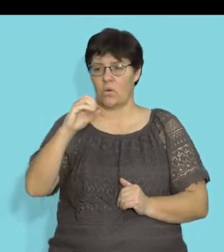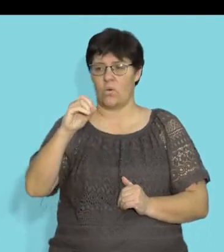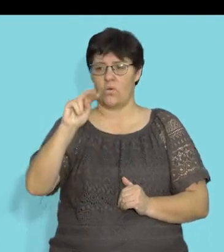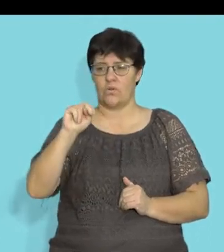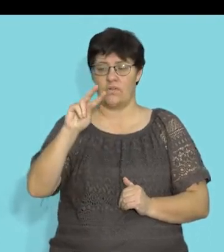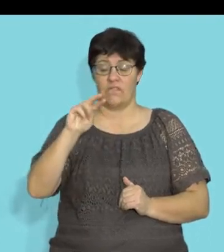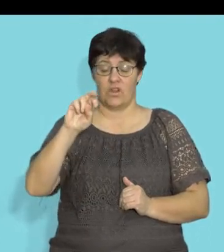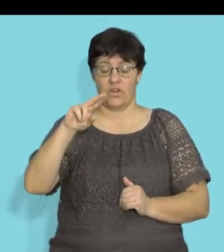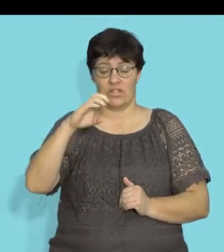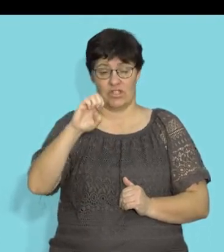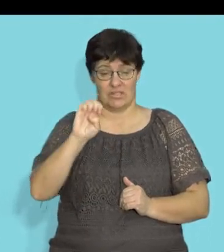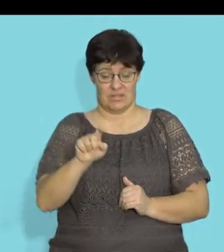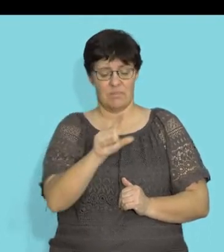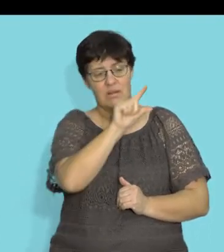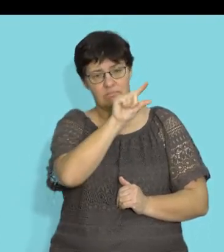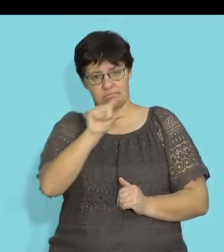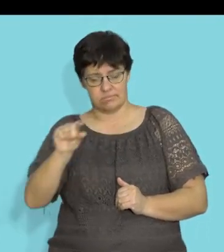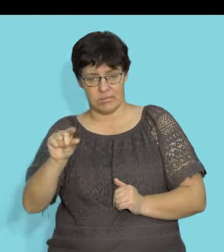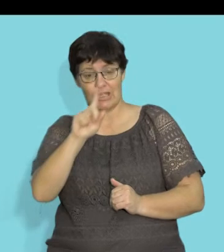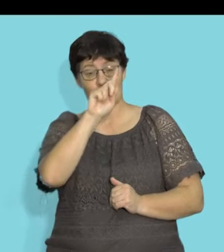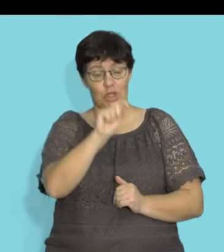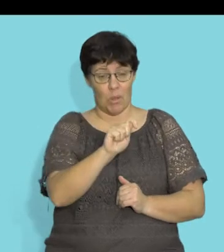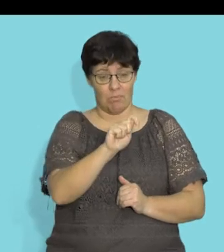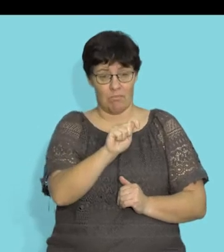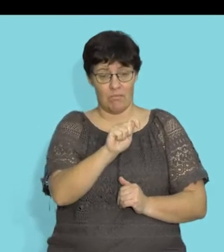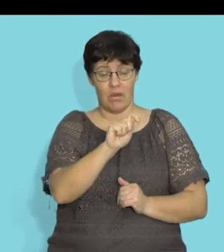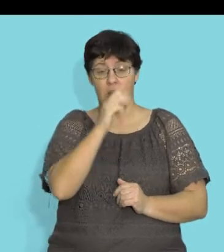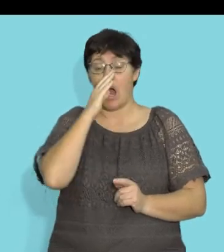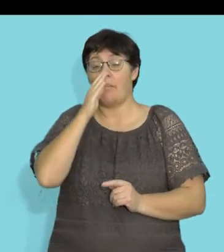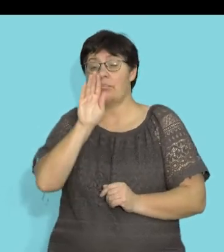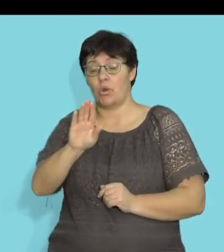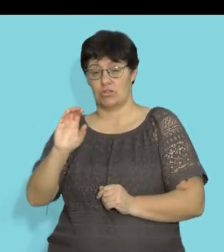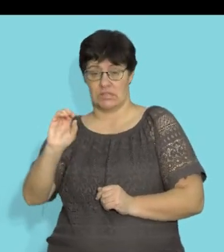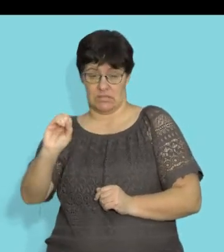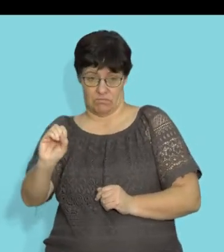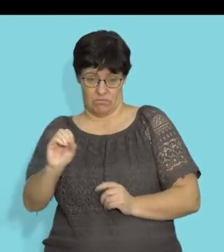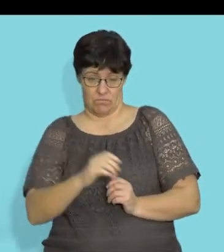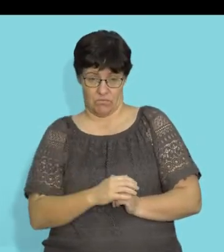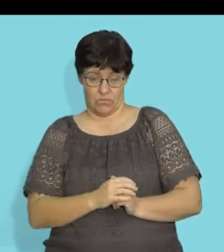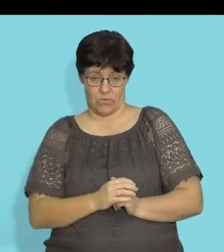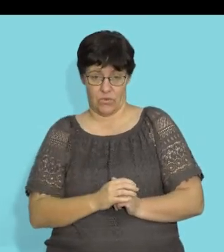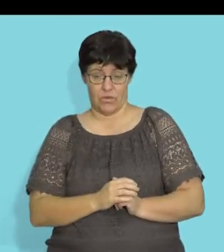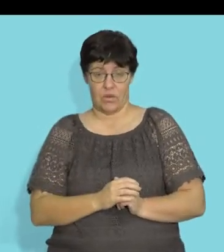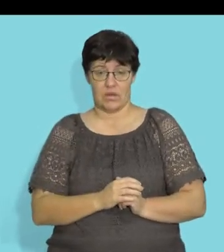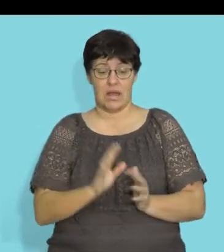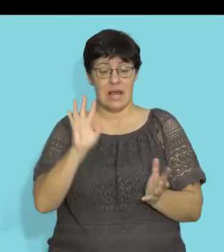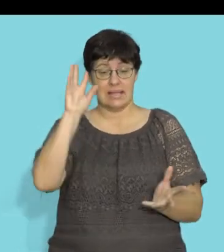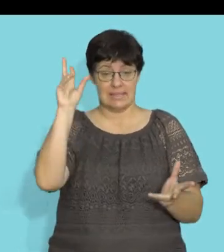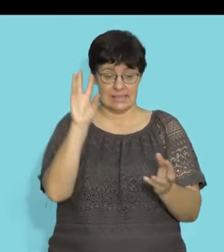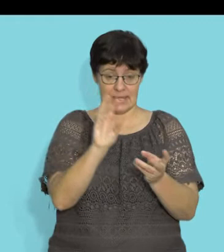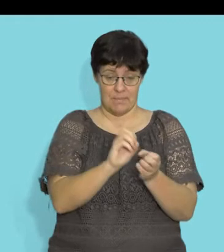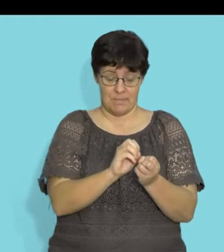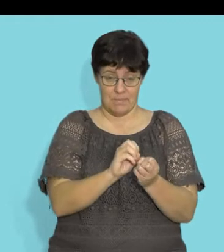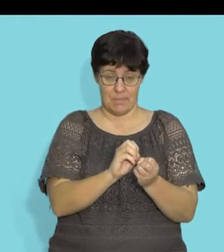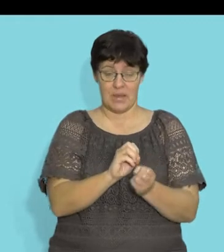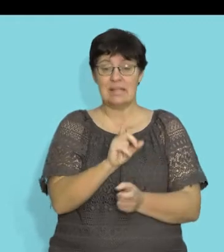a series converges, it means that the terms approach 0 and that their